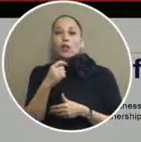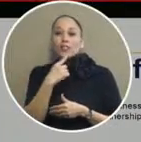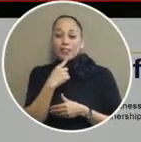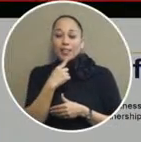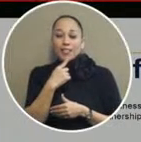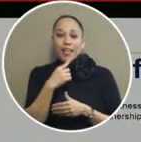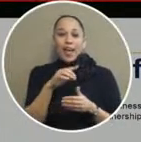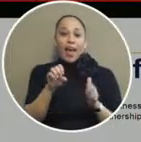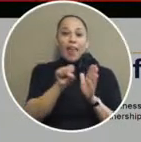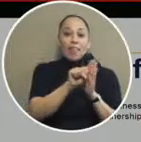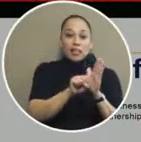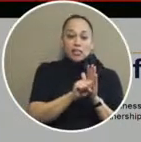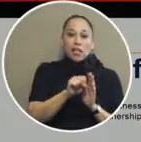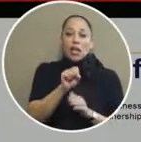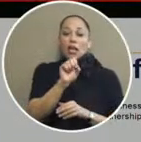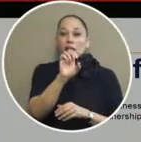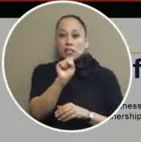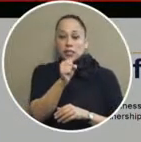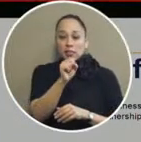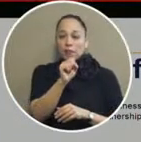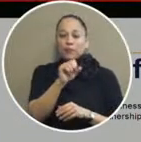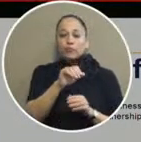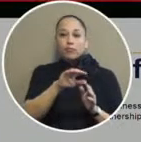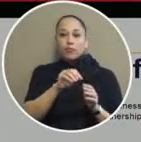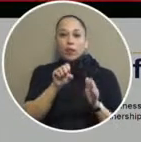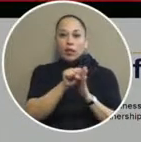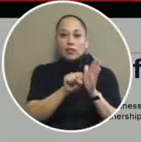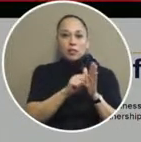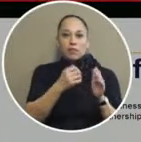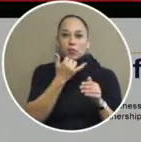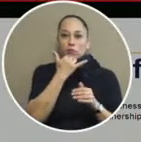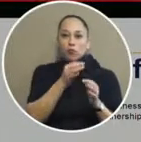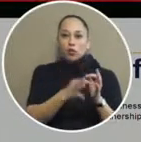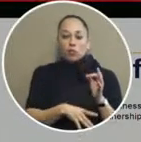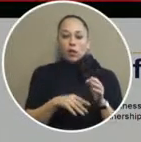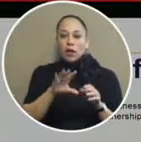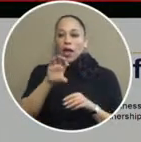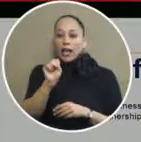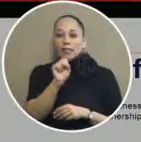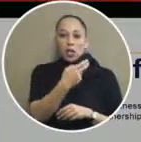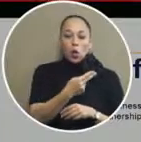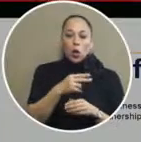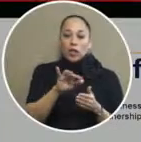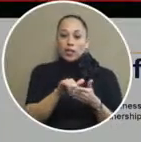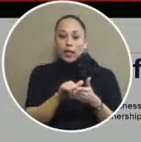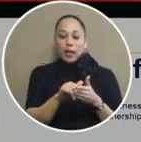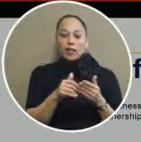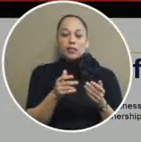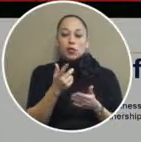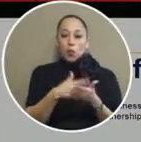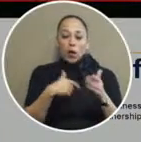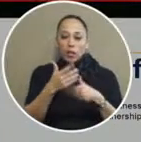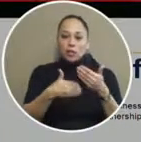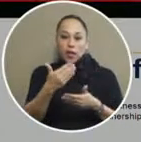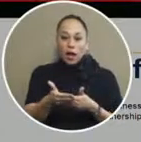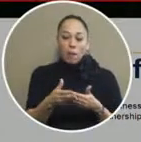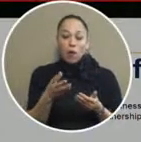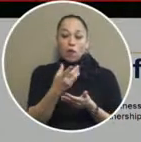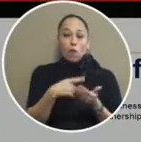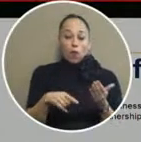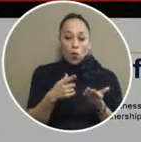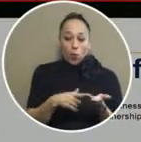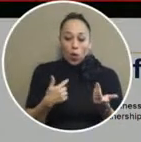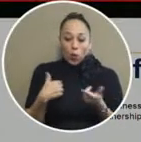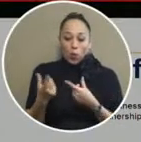the stakeholder outreach is not really going to conclude at a certain phase. It's ongoing. It's something that